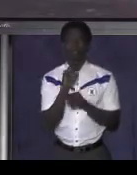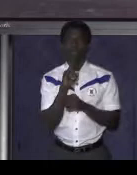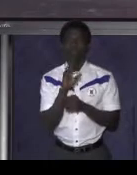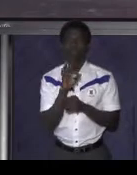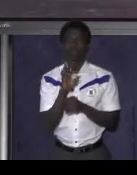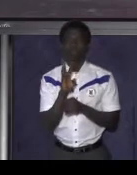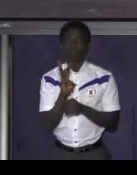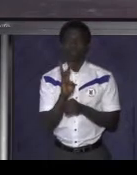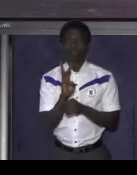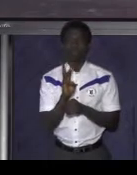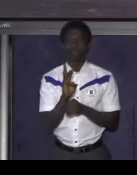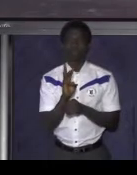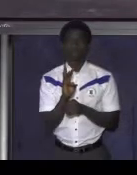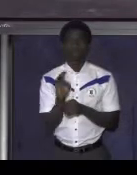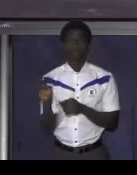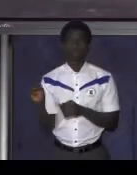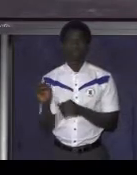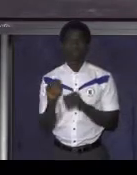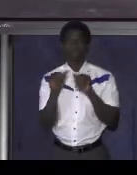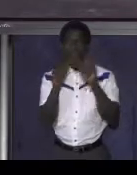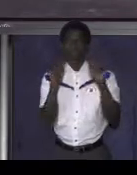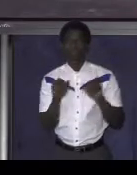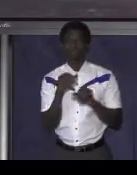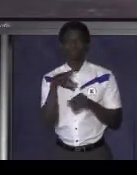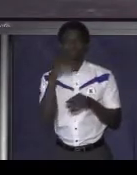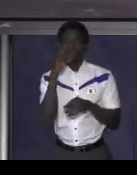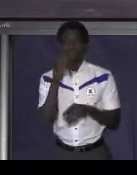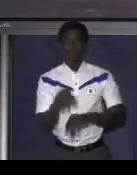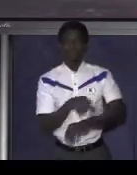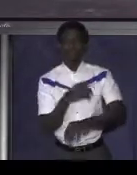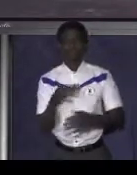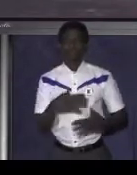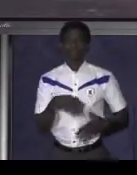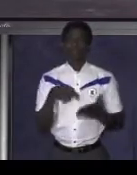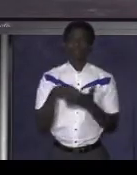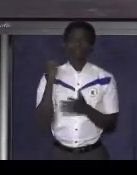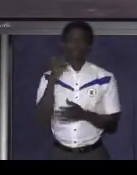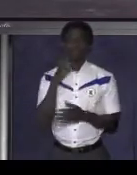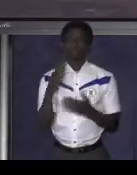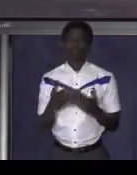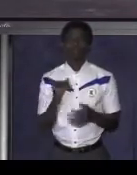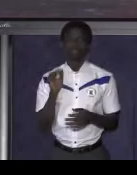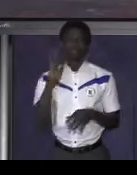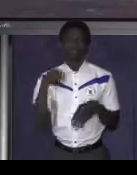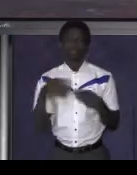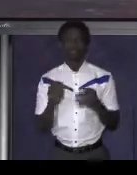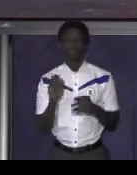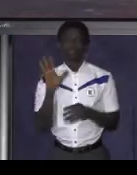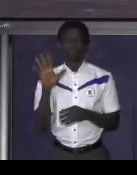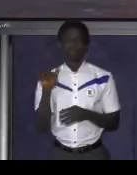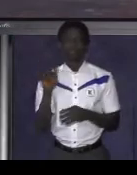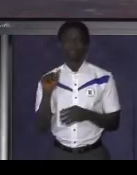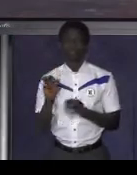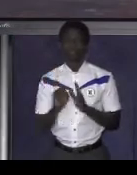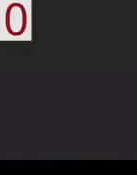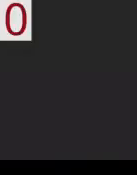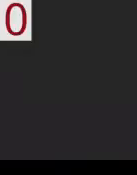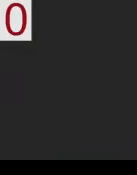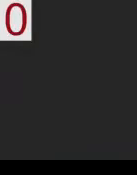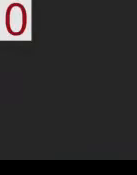squares. Find the length of the sides. This should be easy, but I'll give you 15 seconds to figure it out.